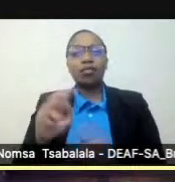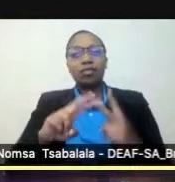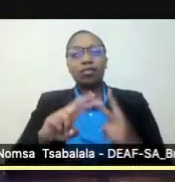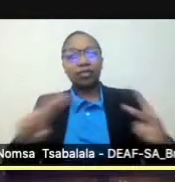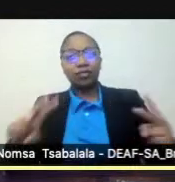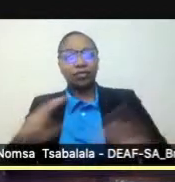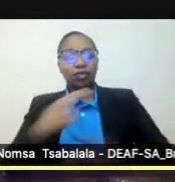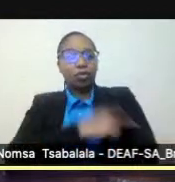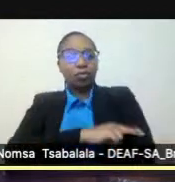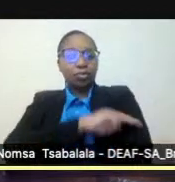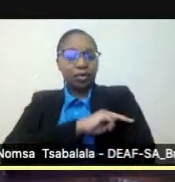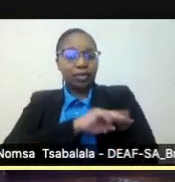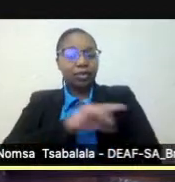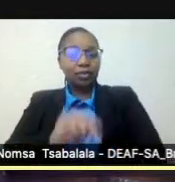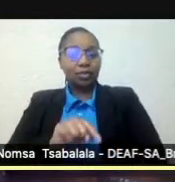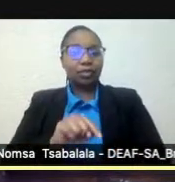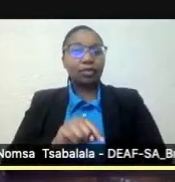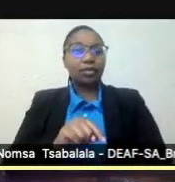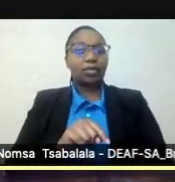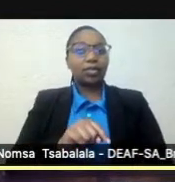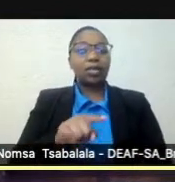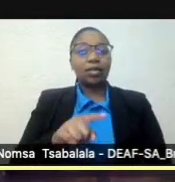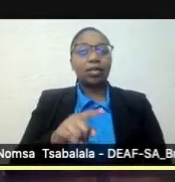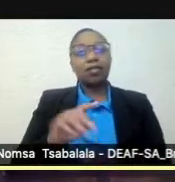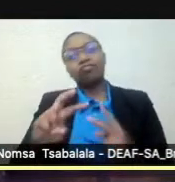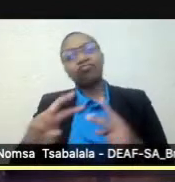in the Life Hospital group.